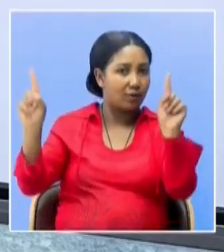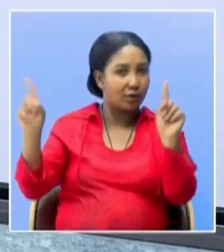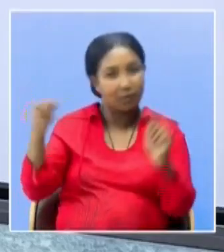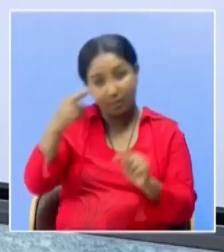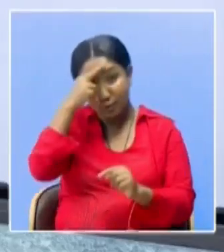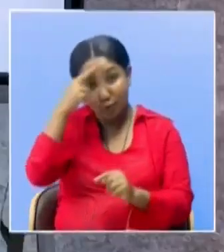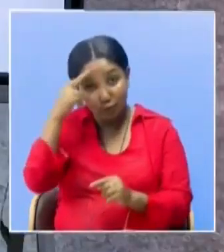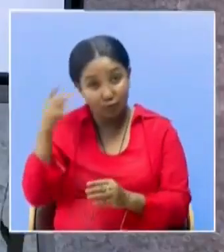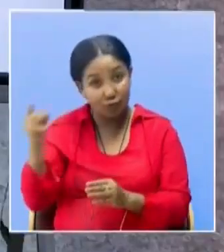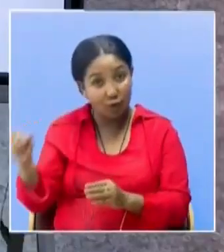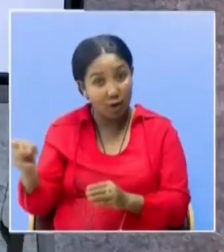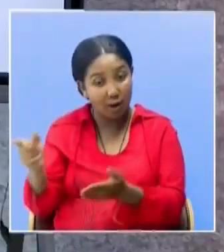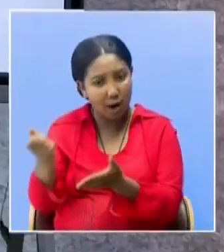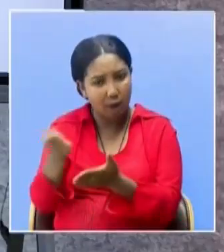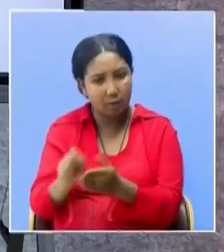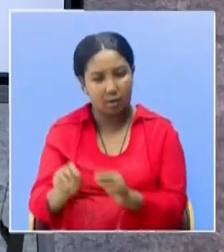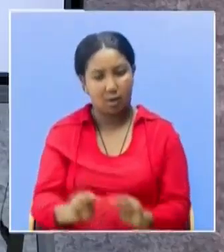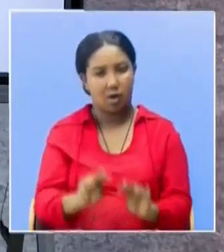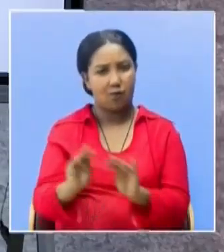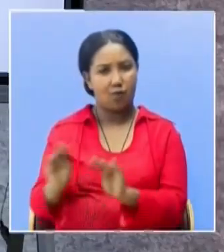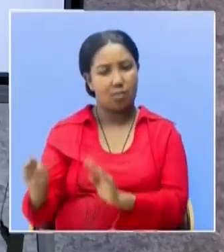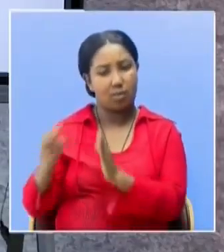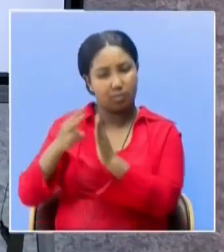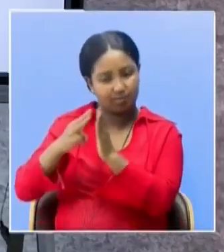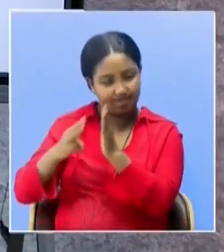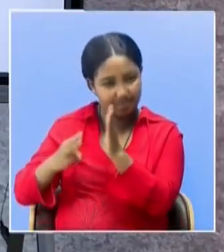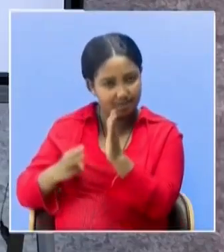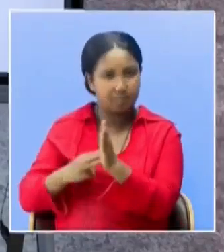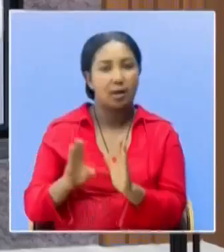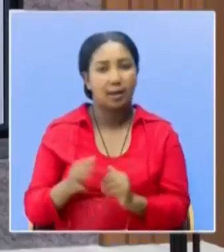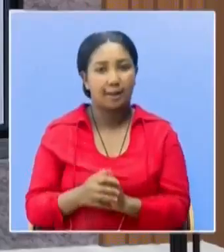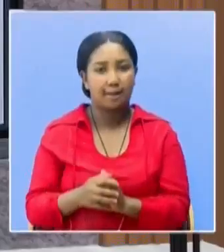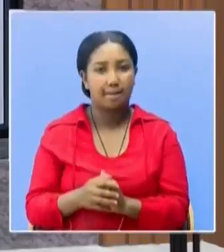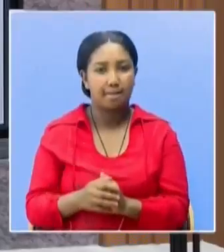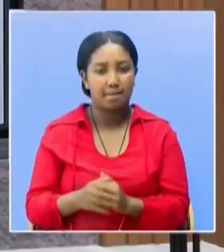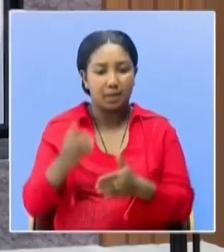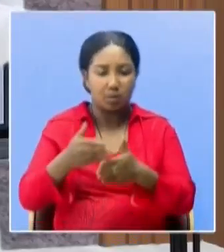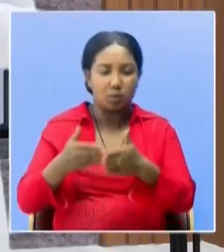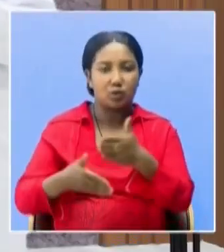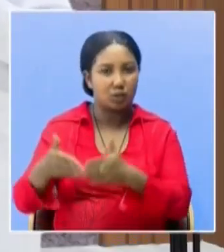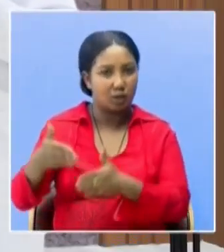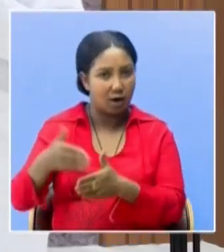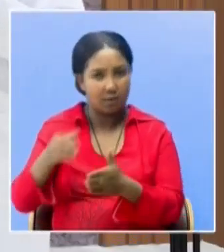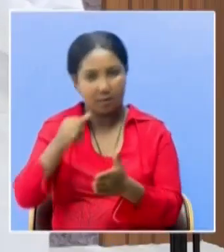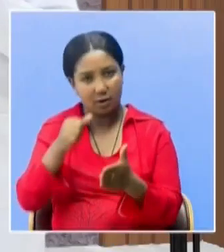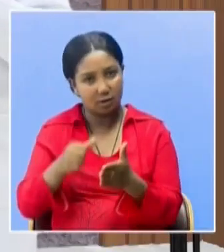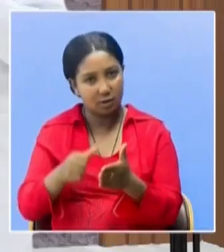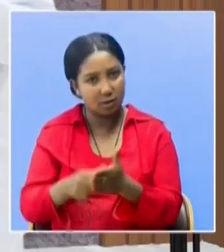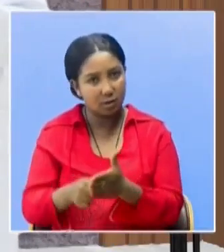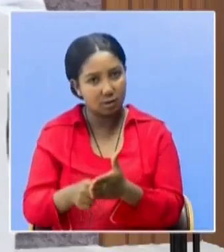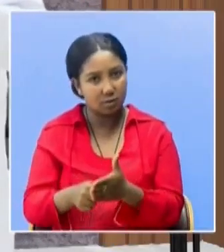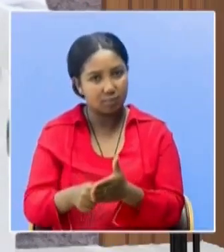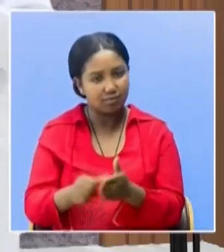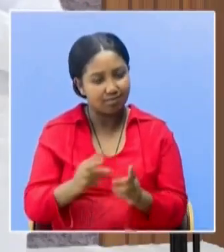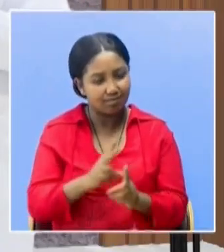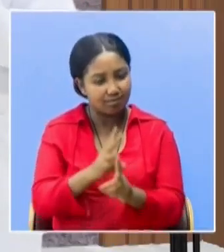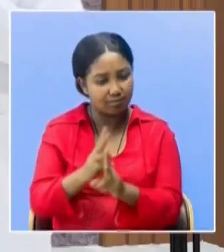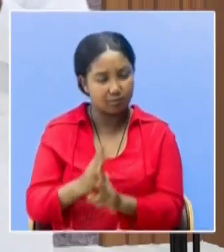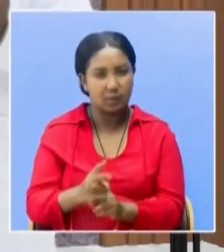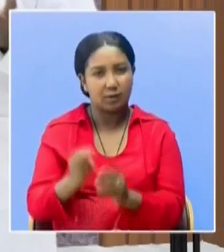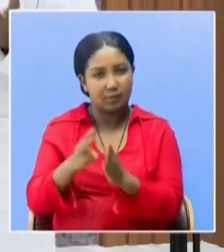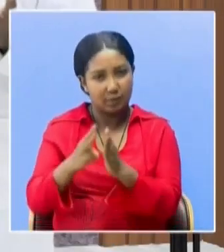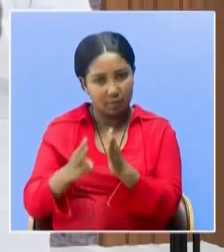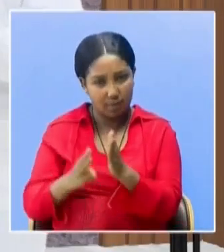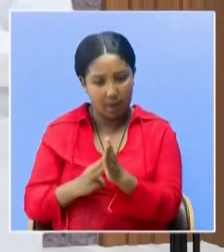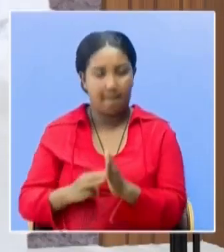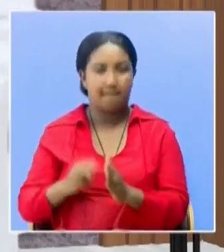because you are writing a formal letter and you are writing procedural letter that has to be kept everything in a formal